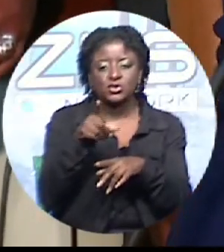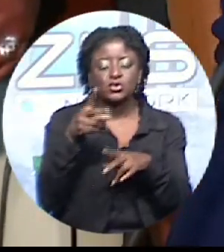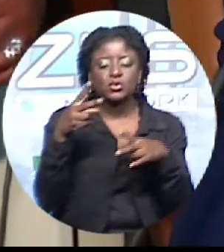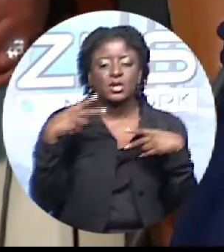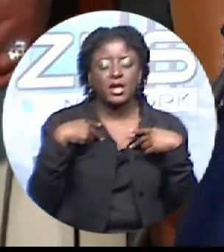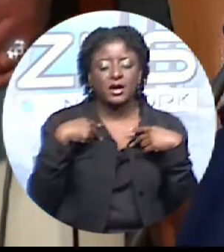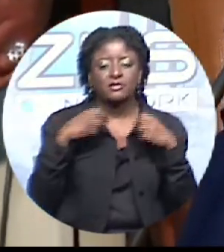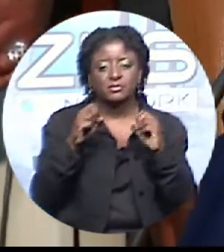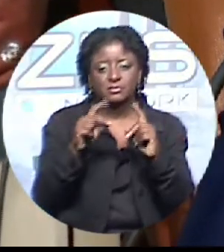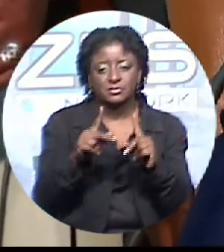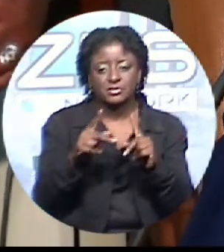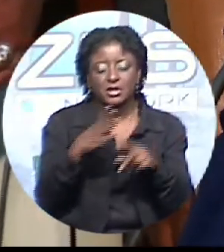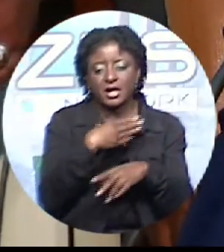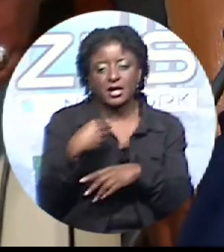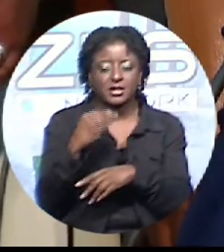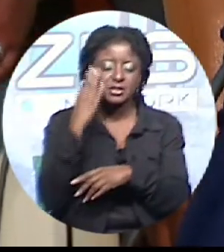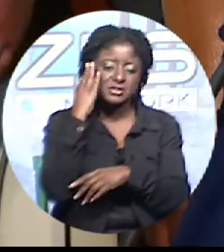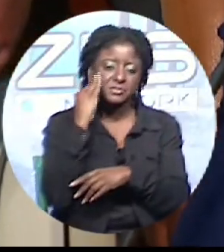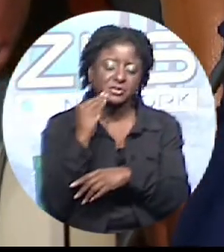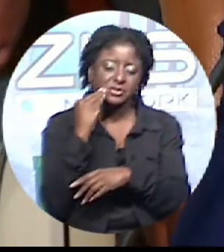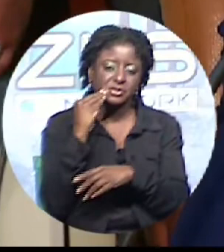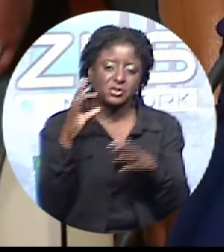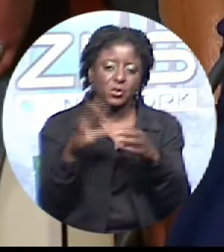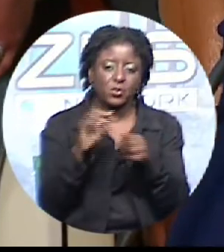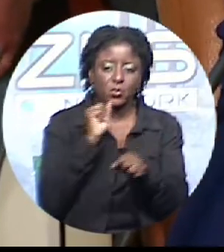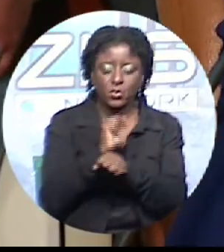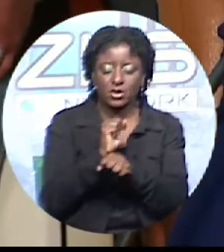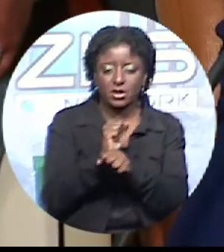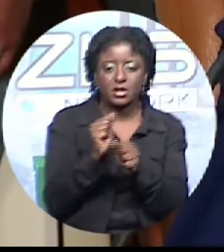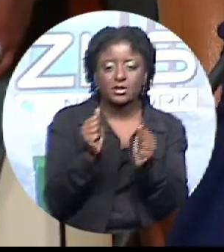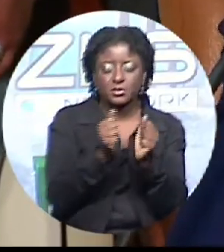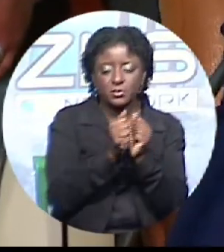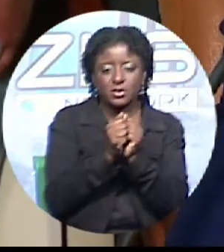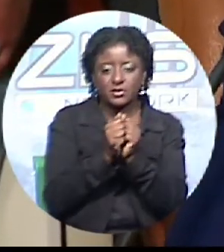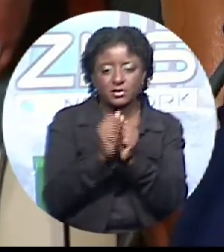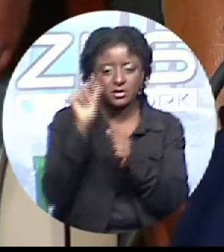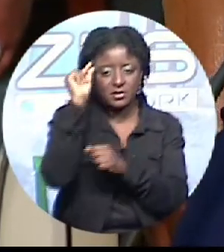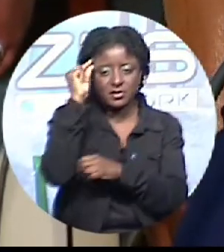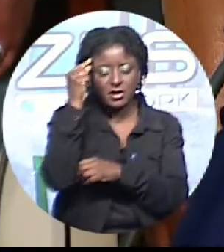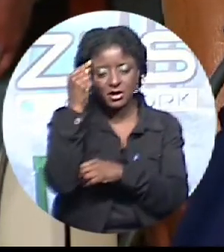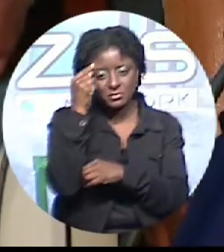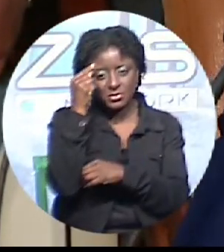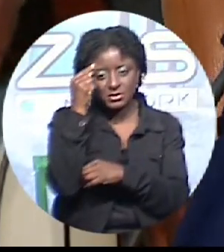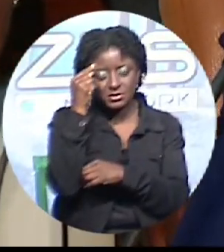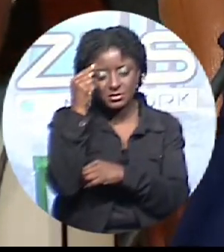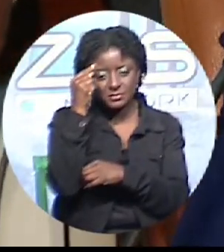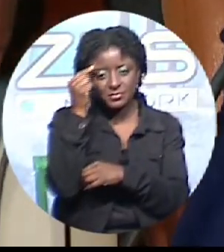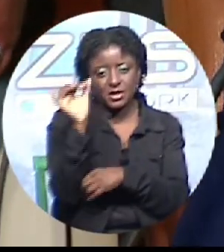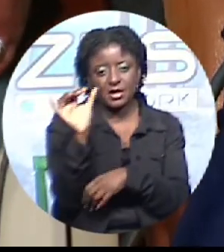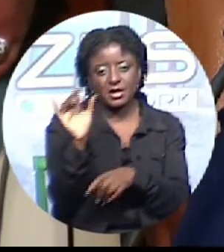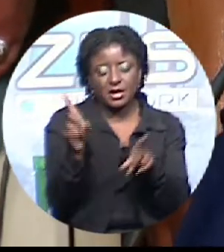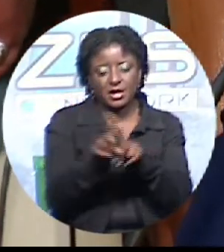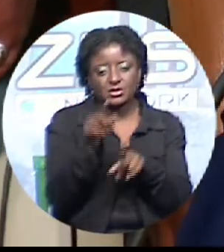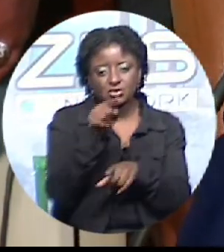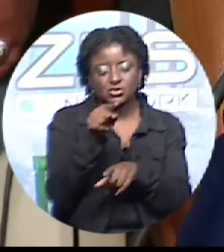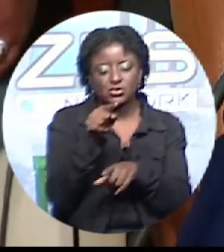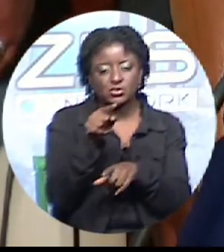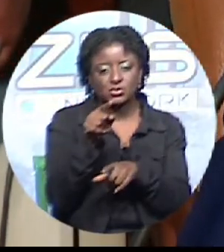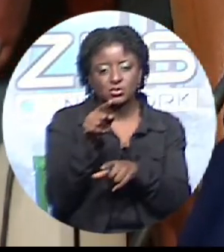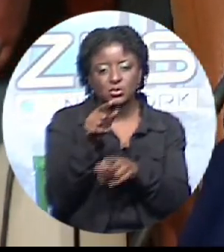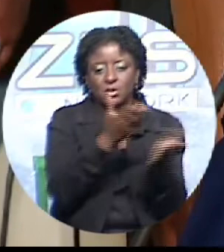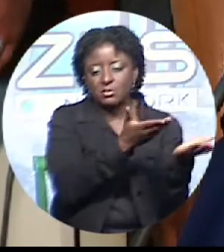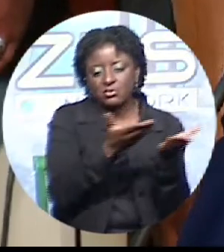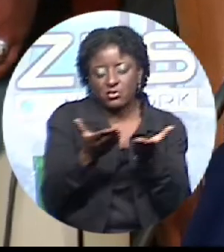the experience of working in tandem with the government as you now bring about a